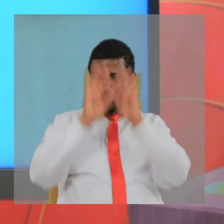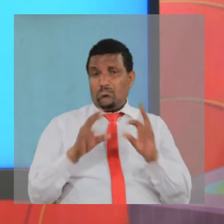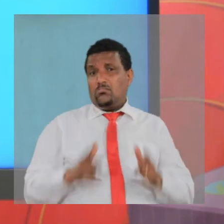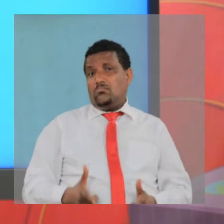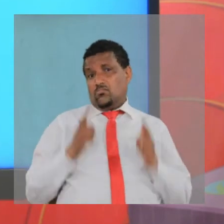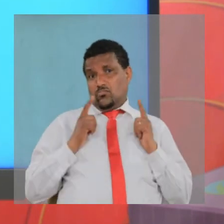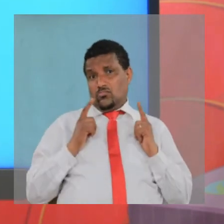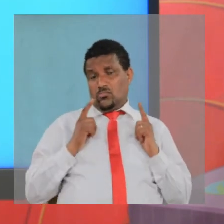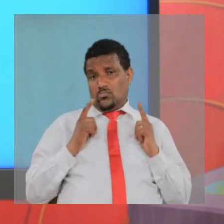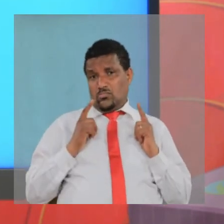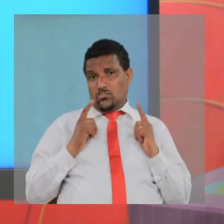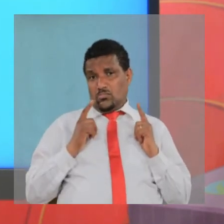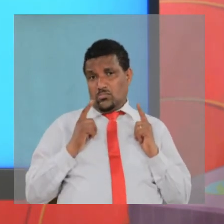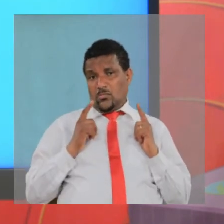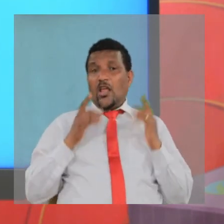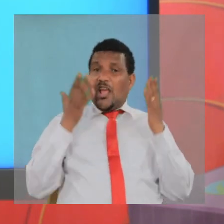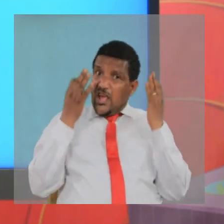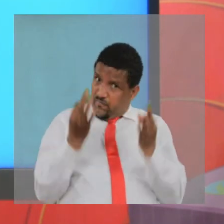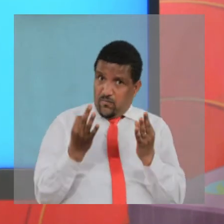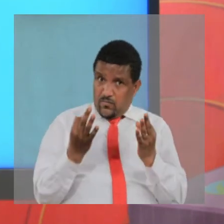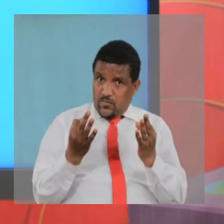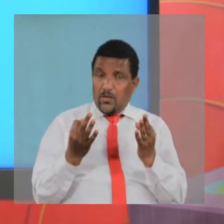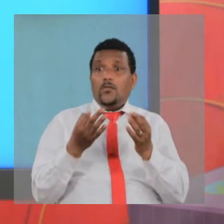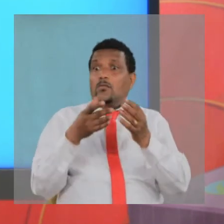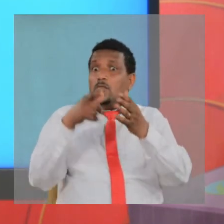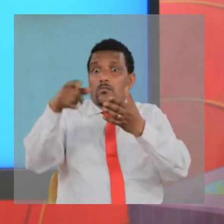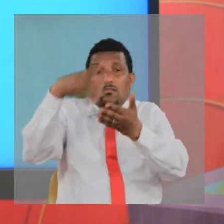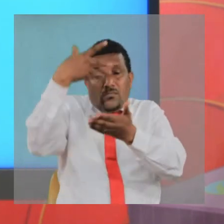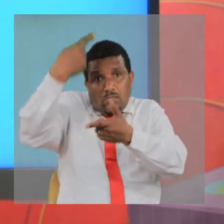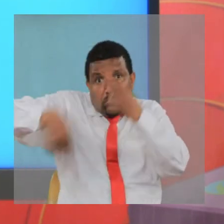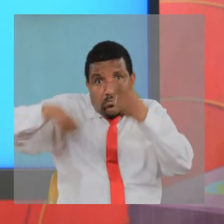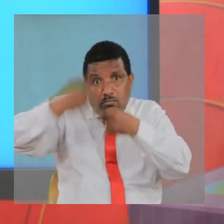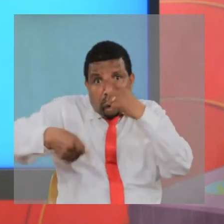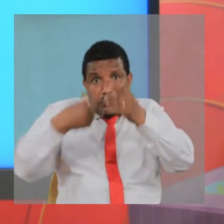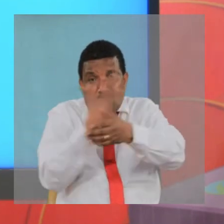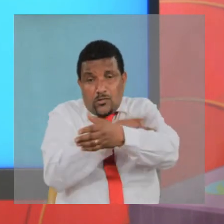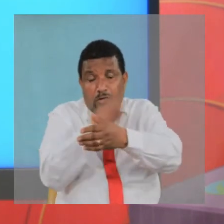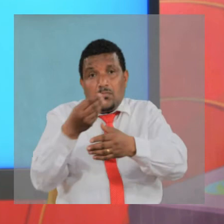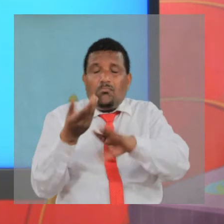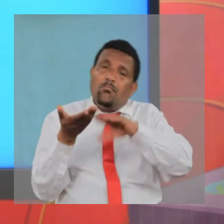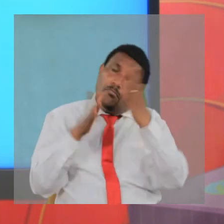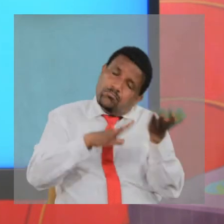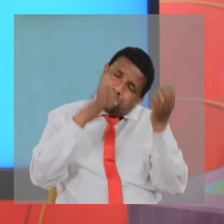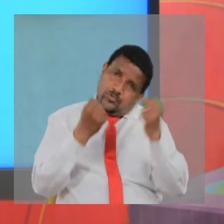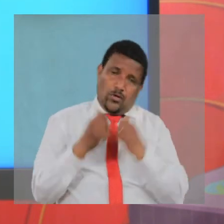survival. If he could not afford it, he will die.